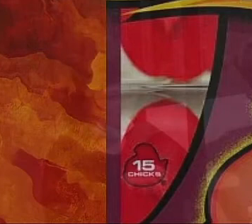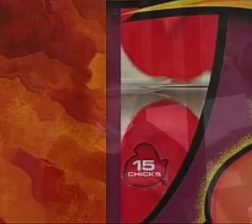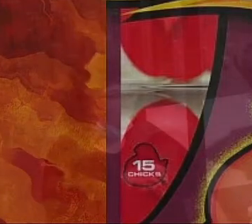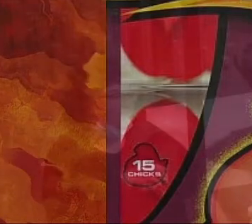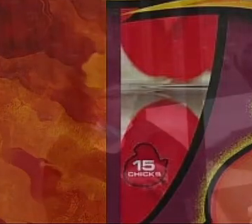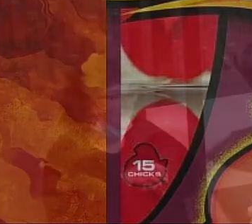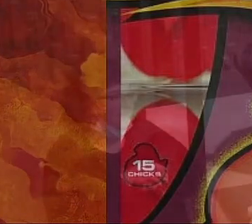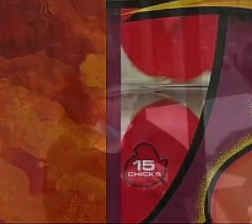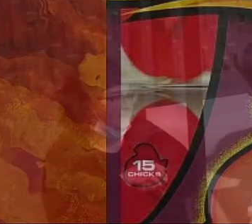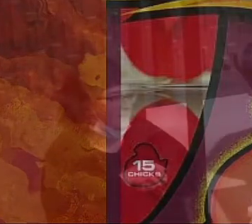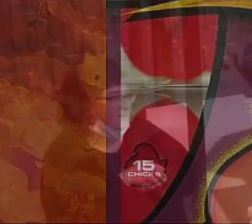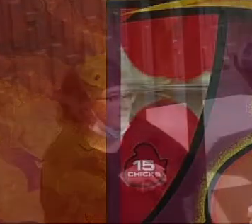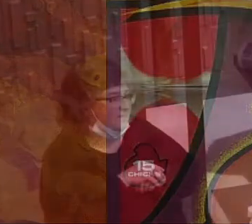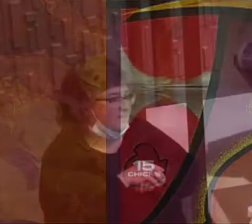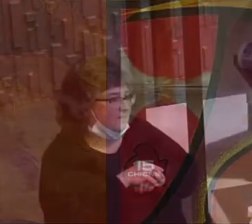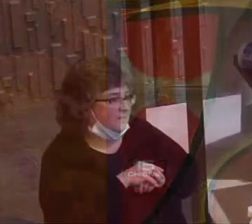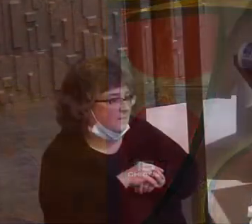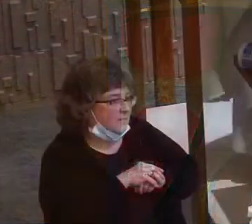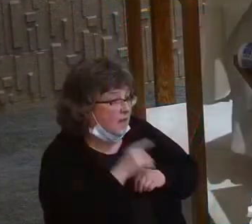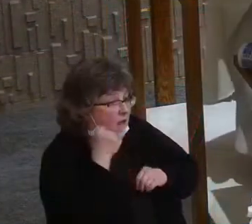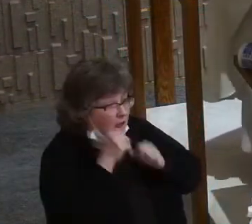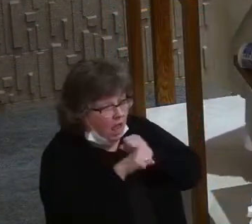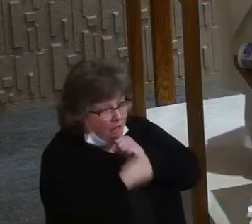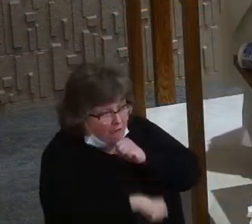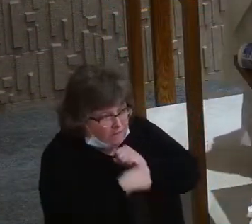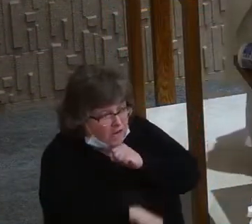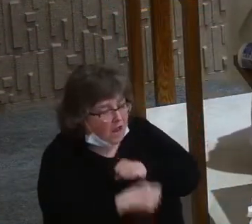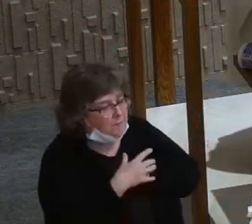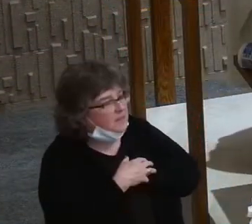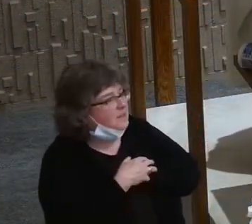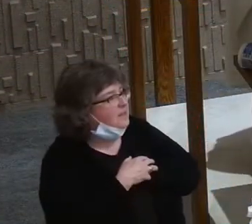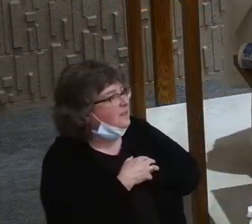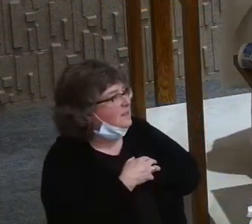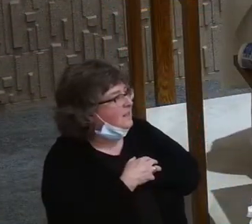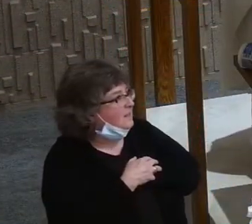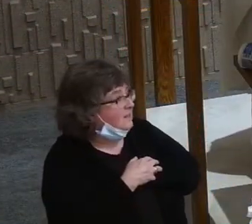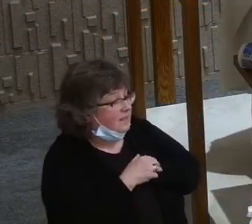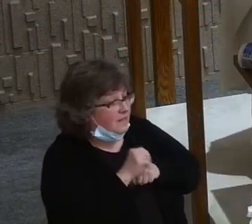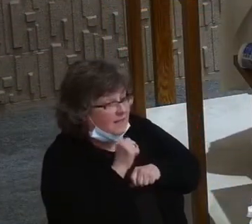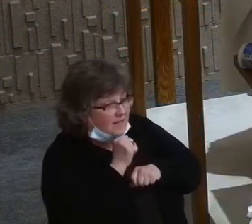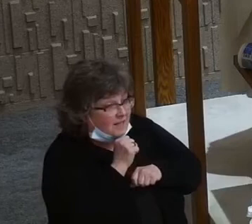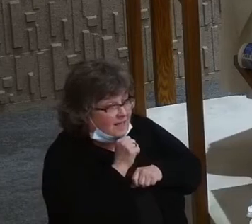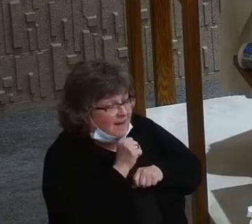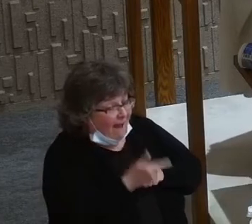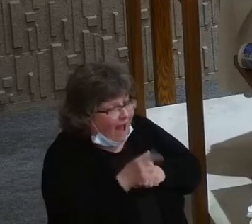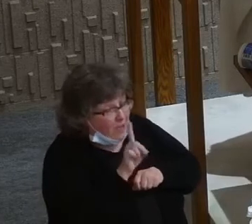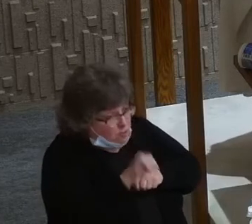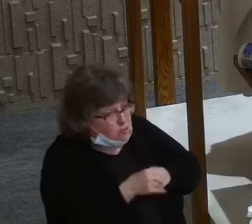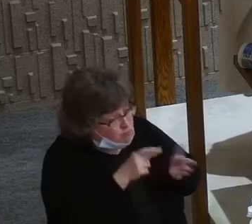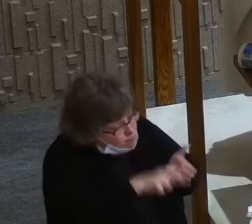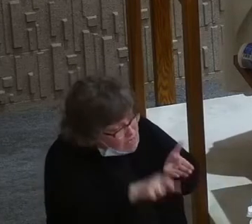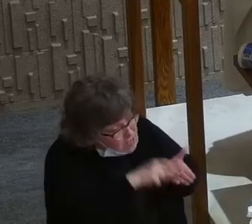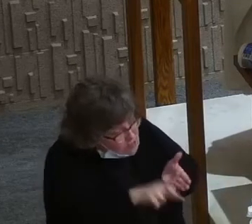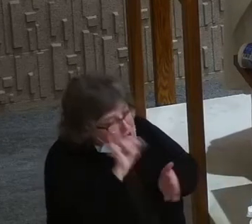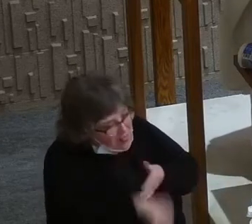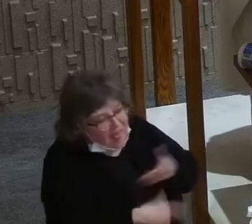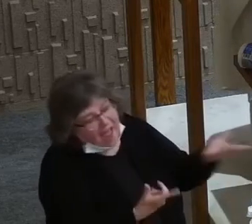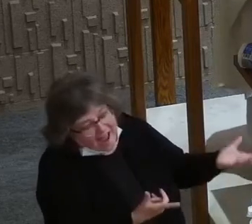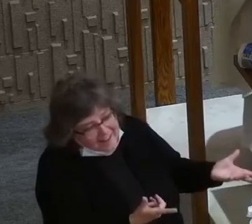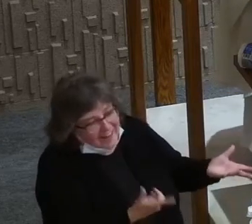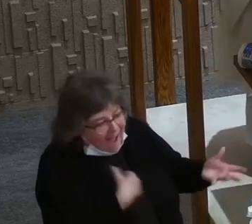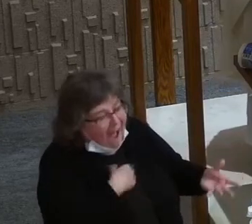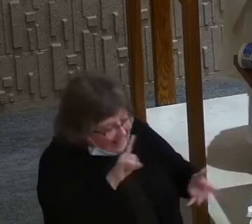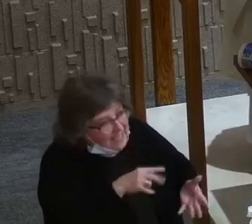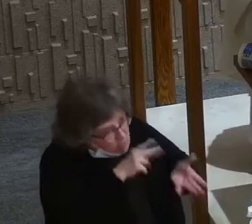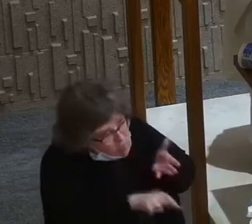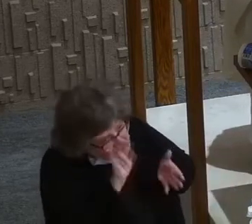And the ad, if you really followed it, you know, not that I have nothing better to do, but I do research these things, you